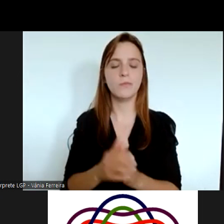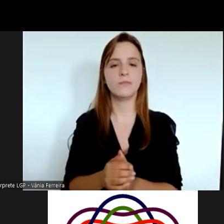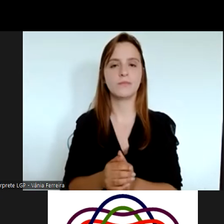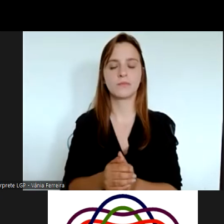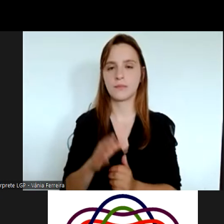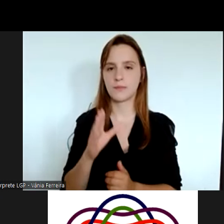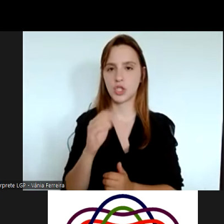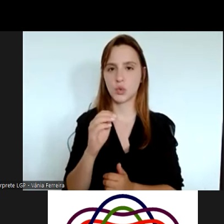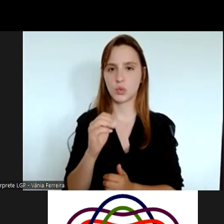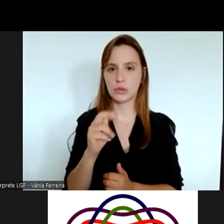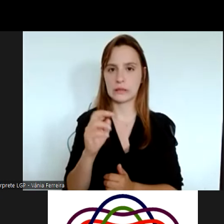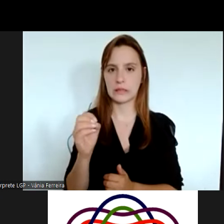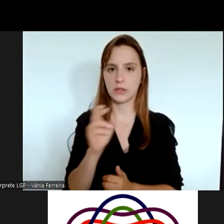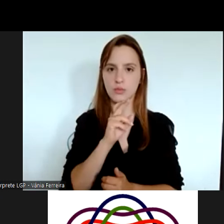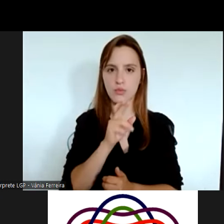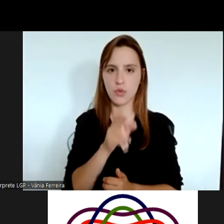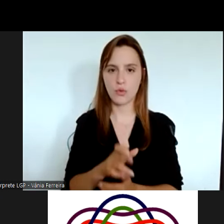it.